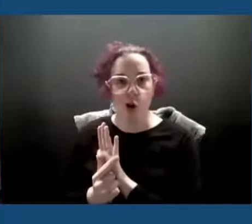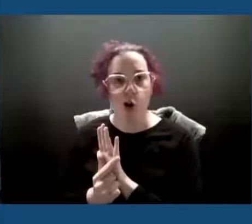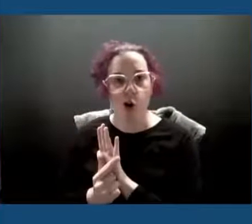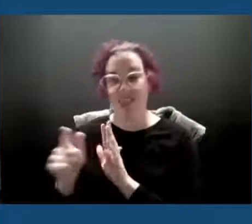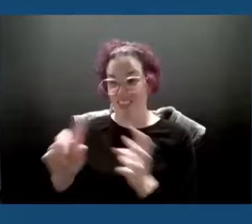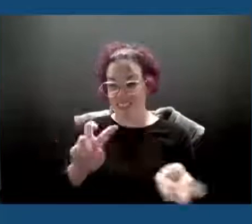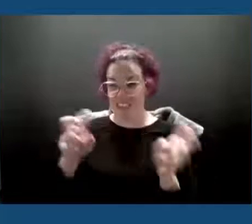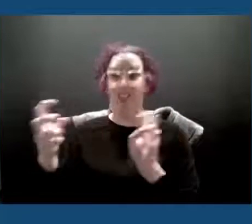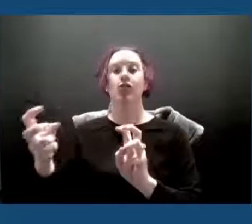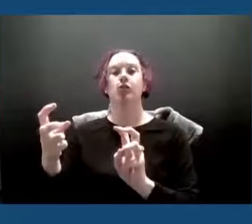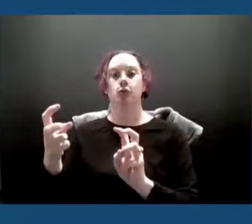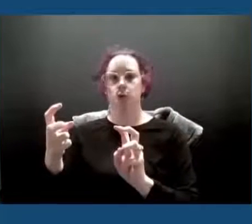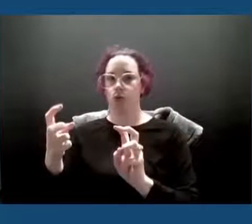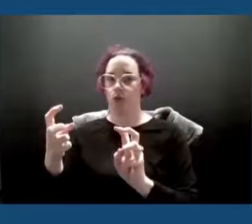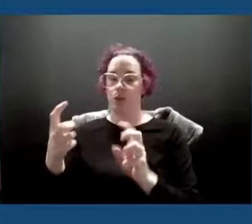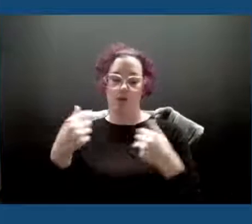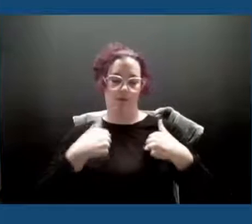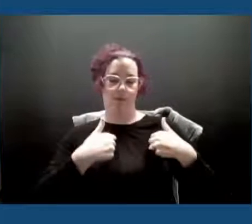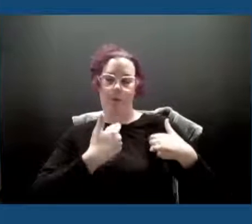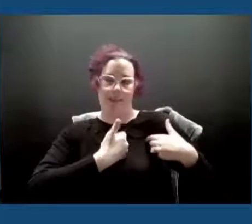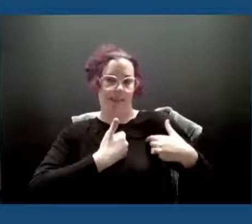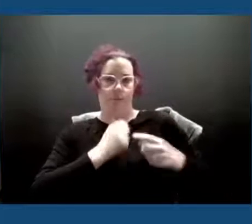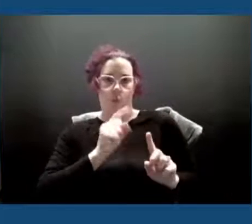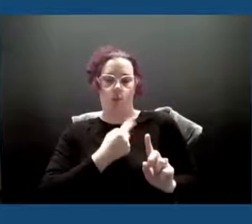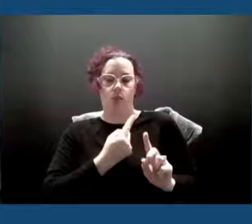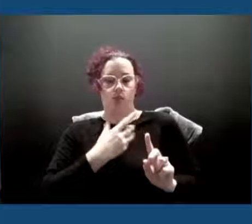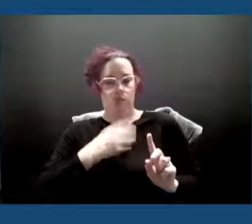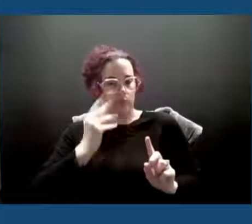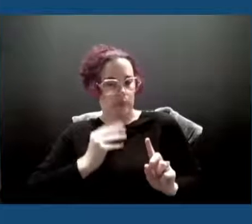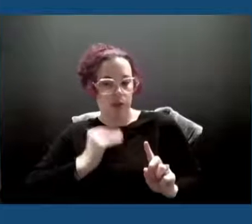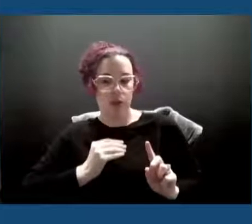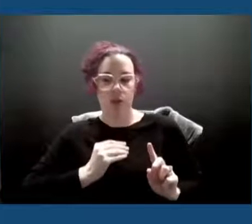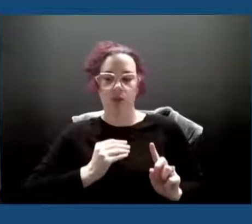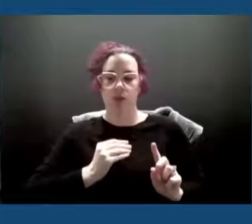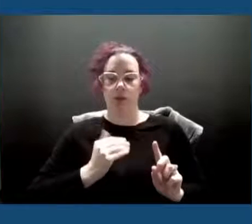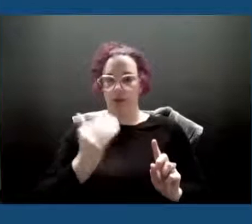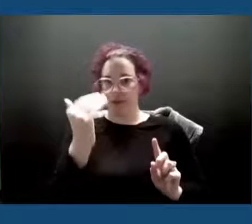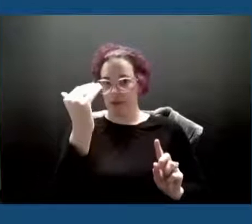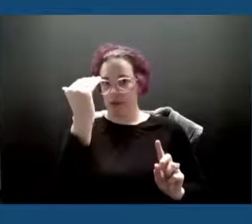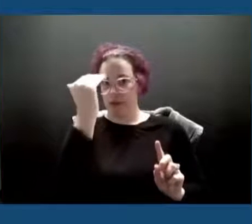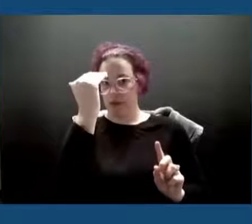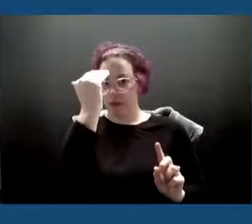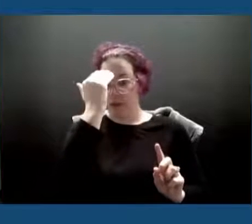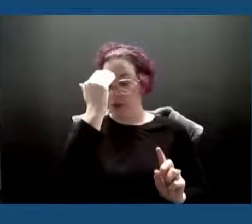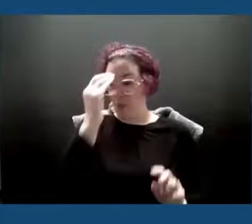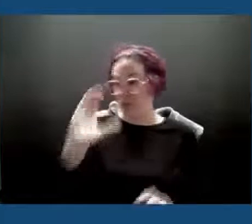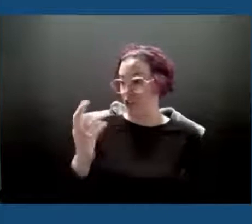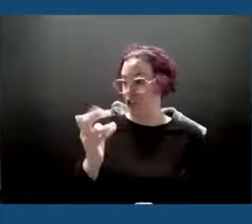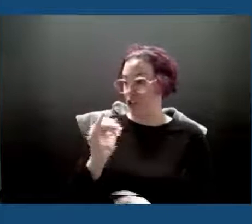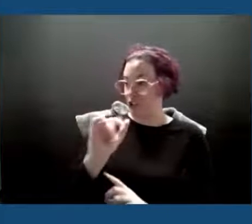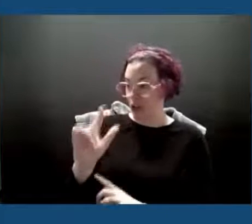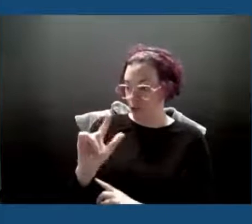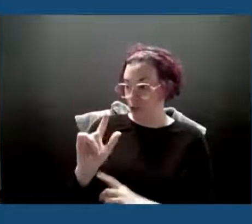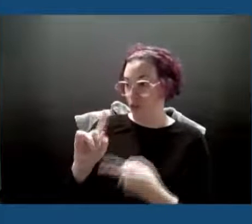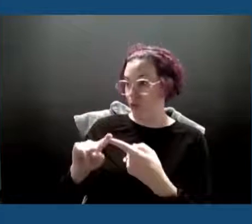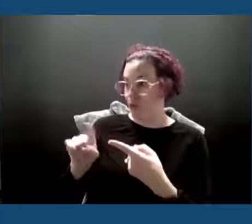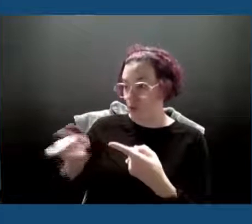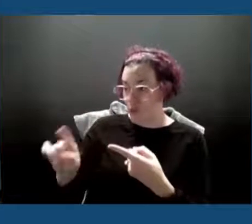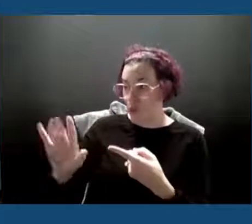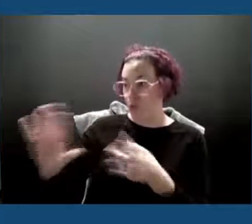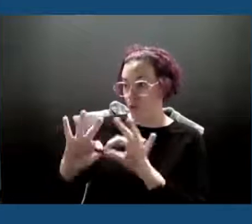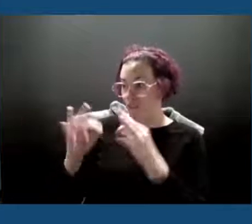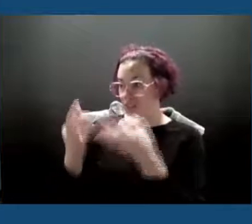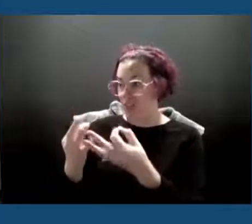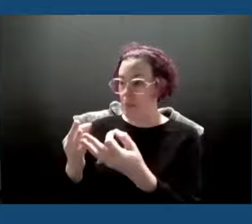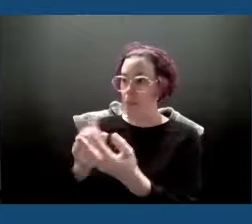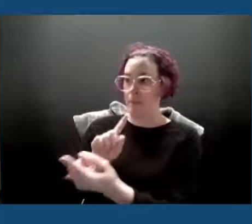of those. I'll speak for me. Getting to know Cheryl, you and your family, understanding